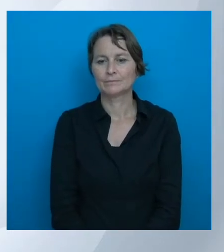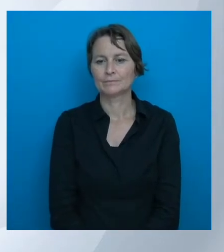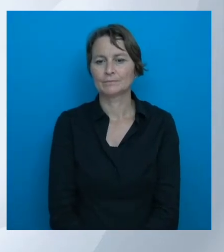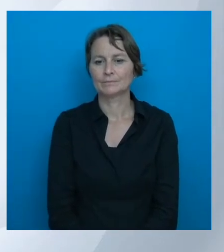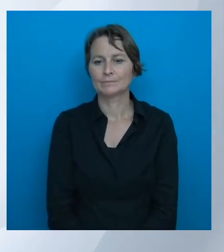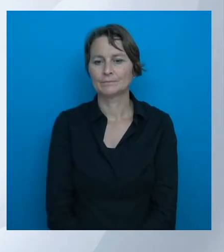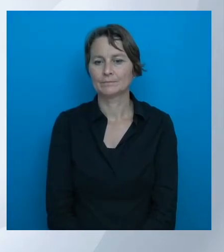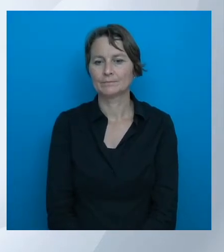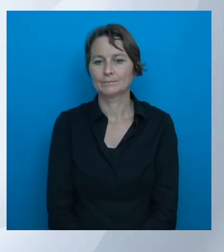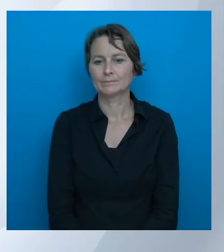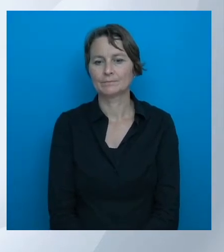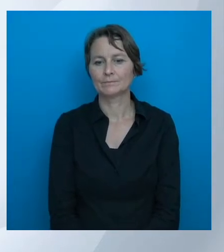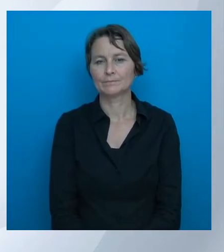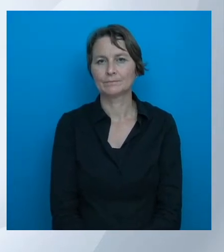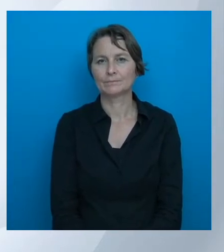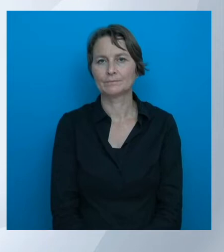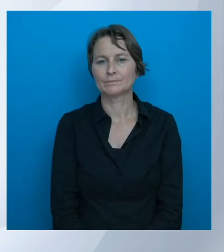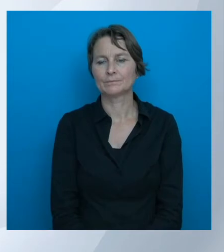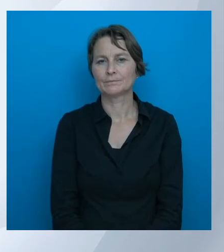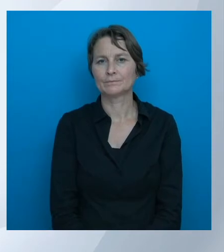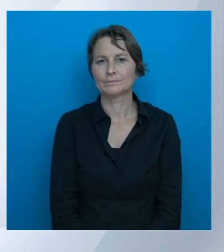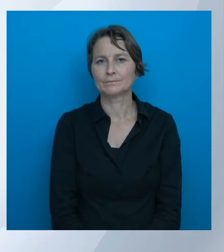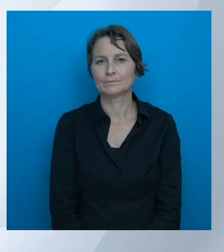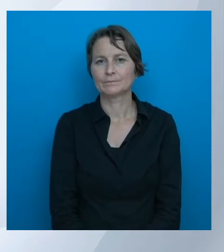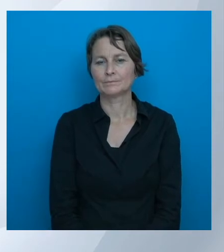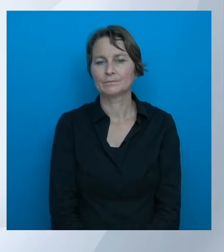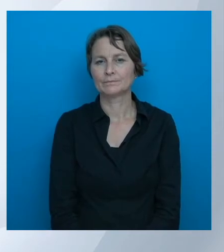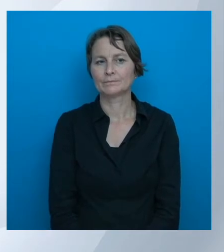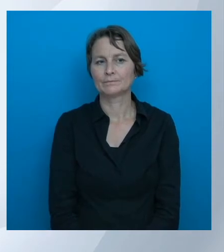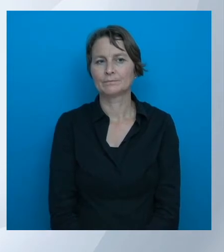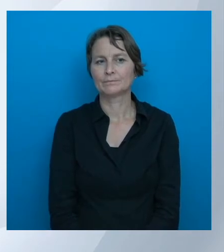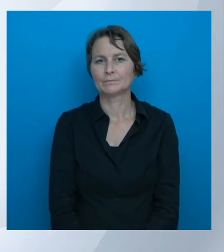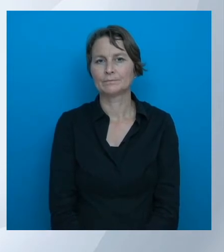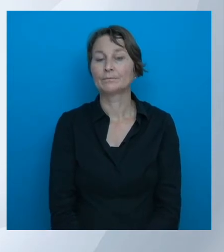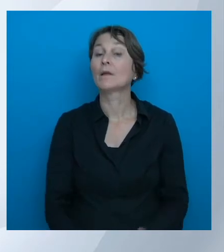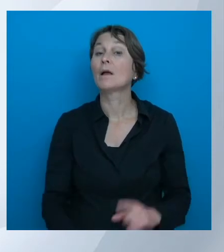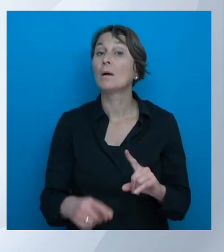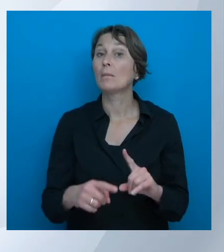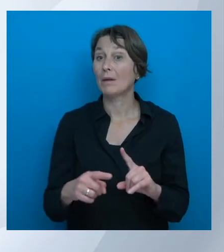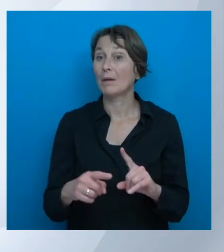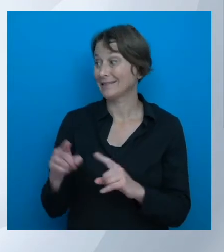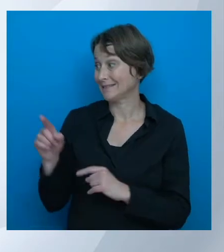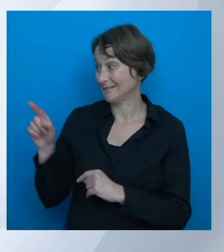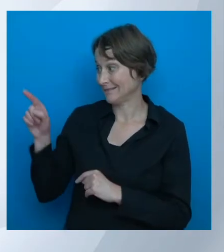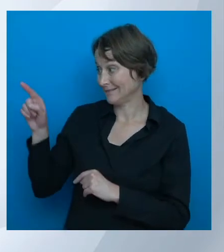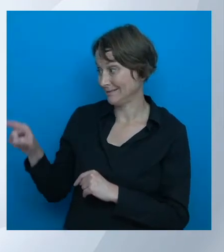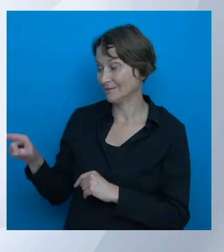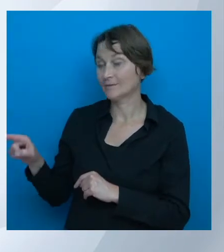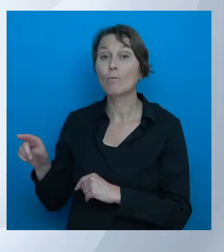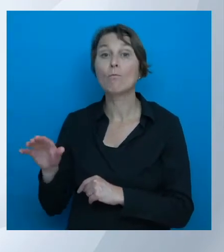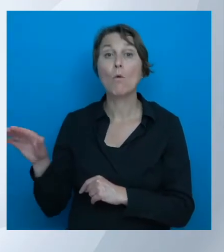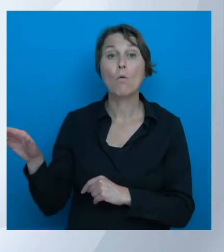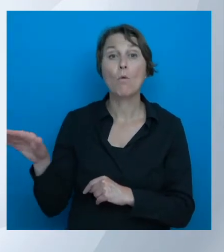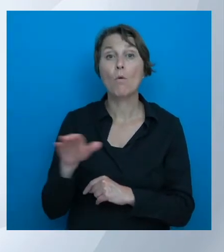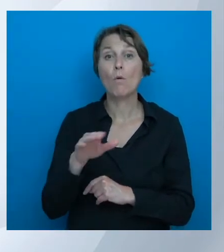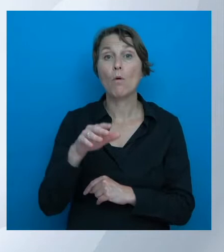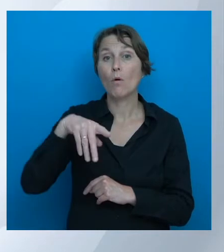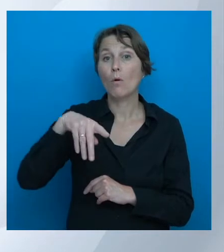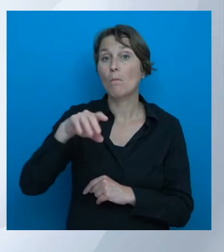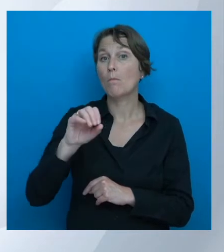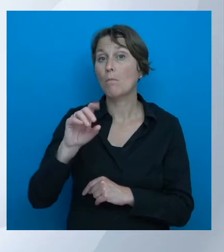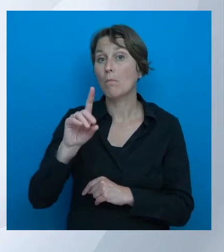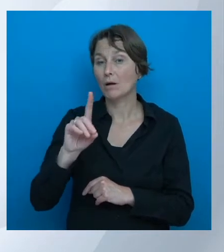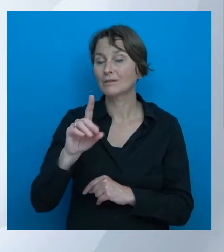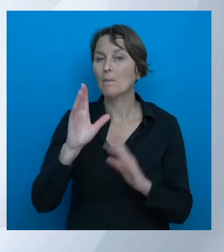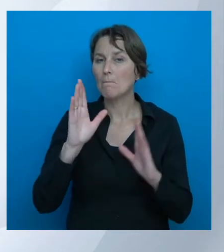And indeed, it tells me that all the pods should have an owner